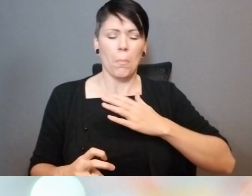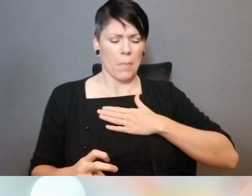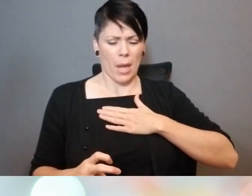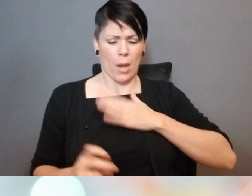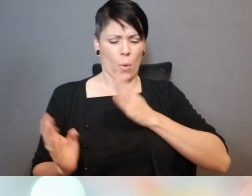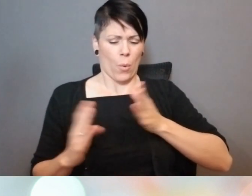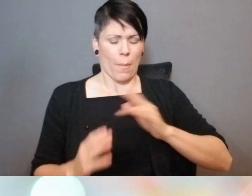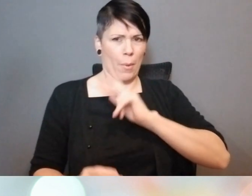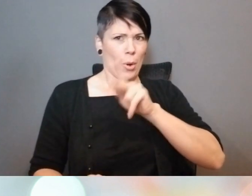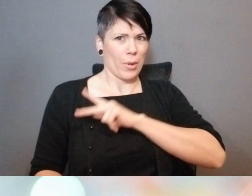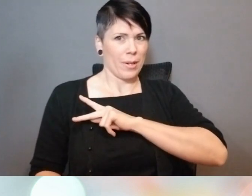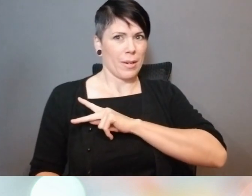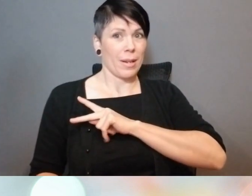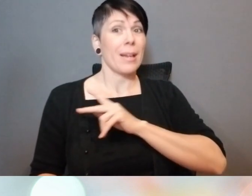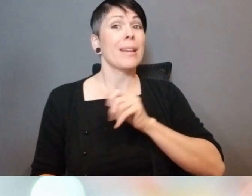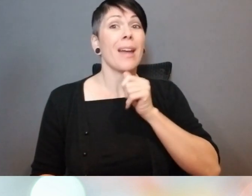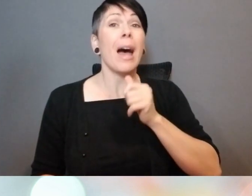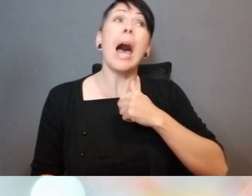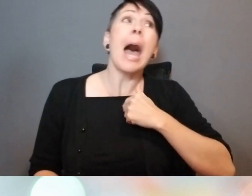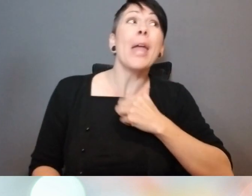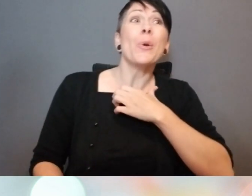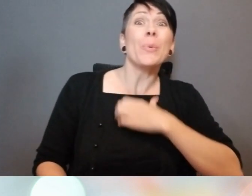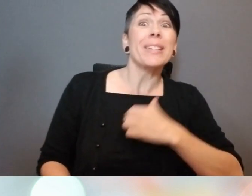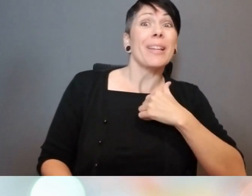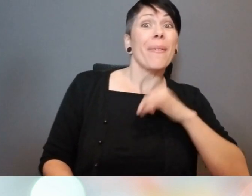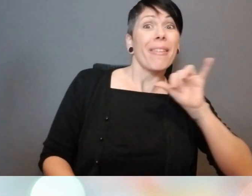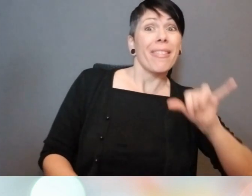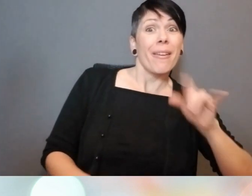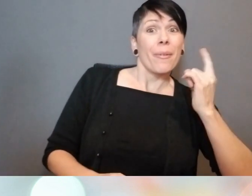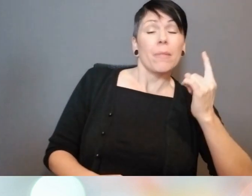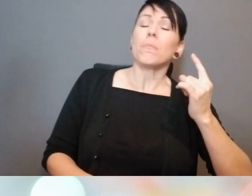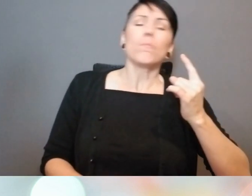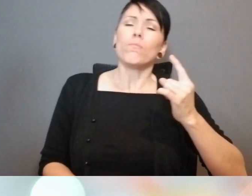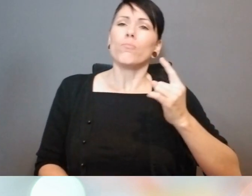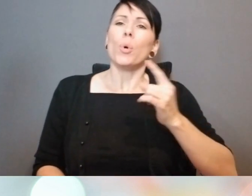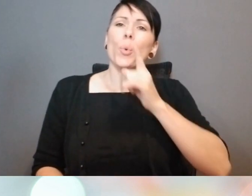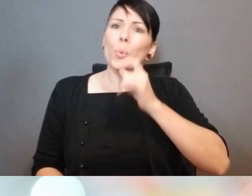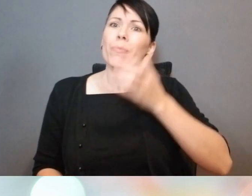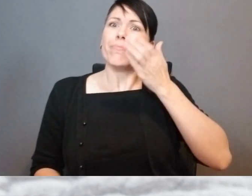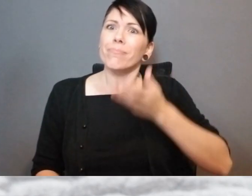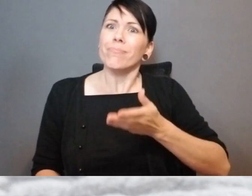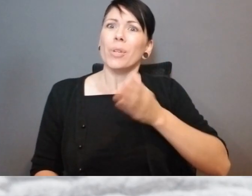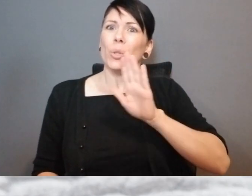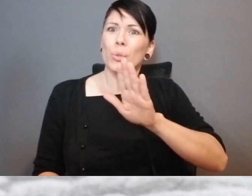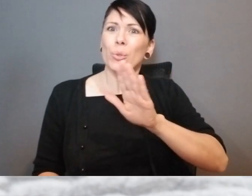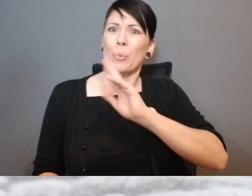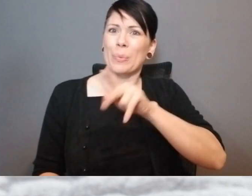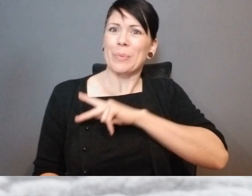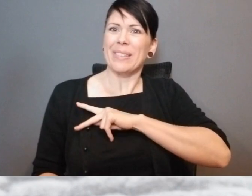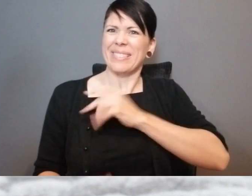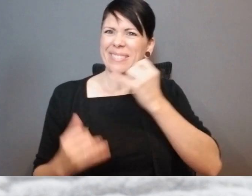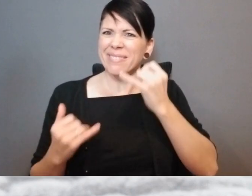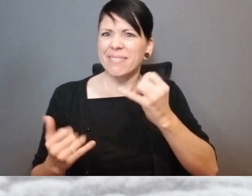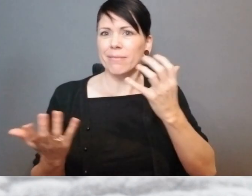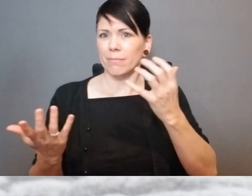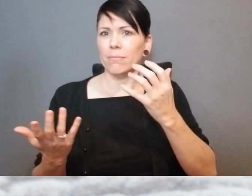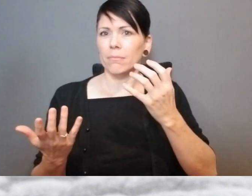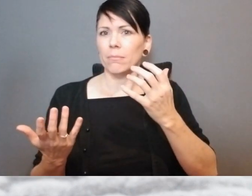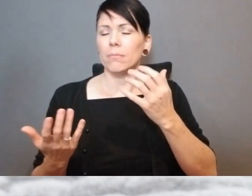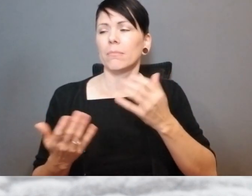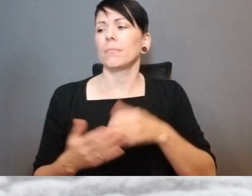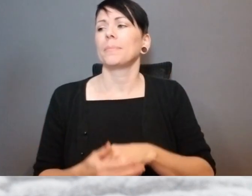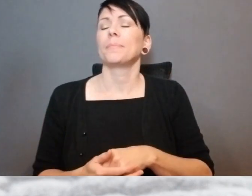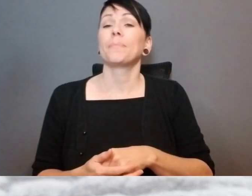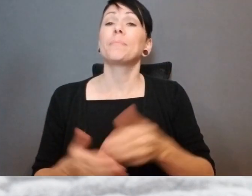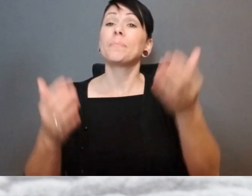out what type you are, not what type you wish you were, and working with that. So next is, who is this for?